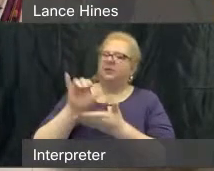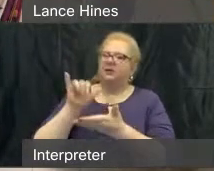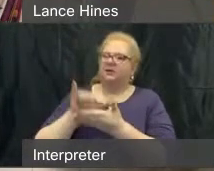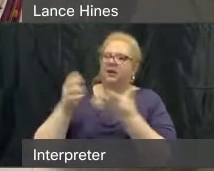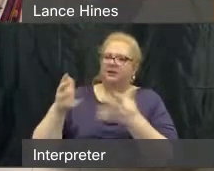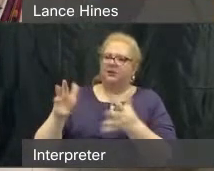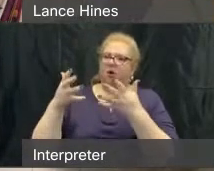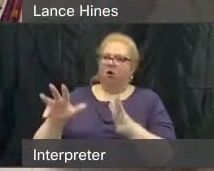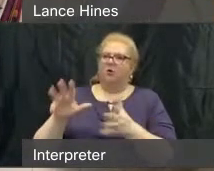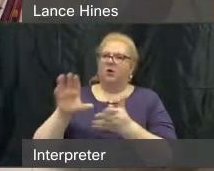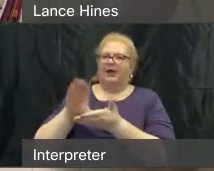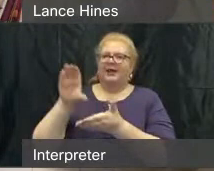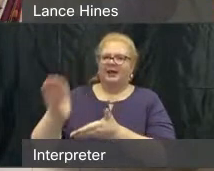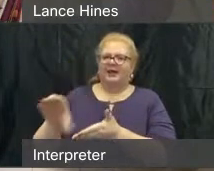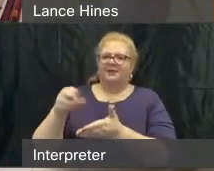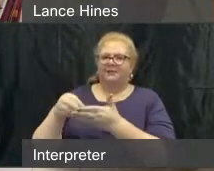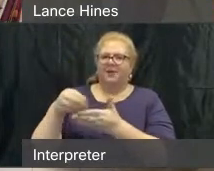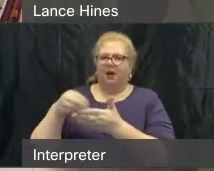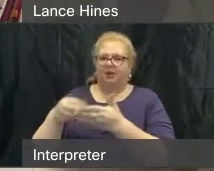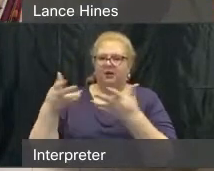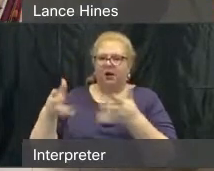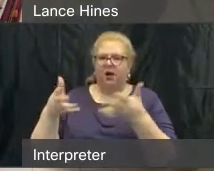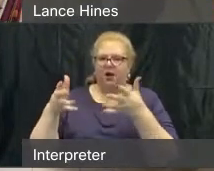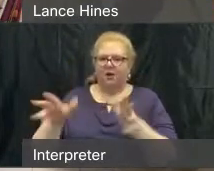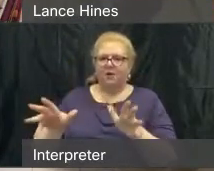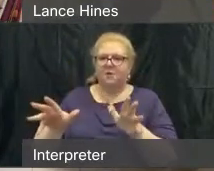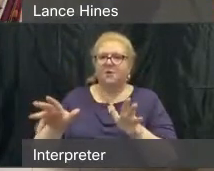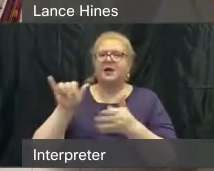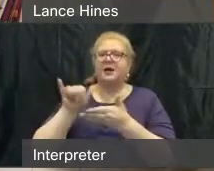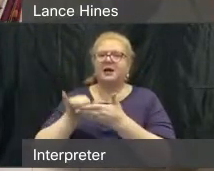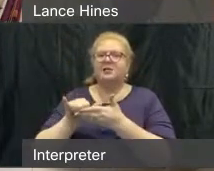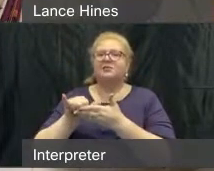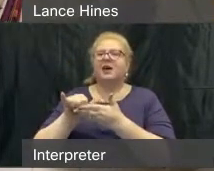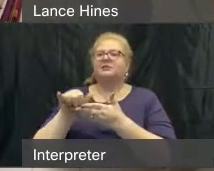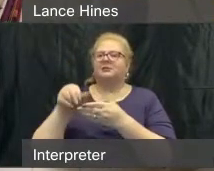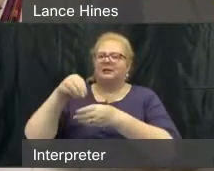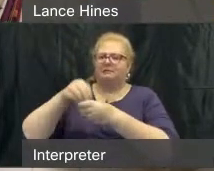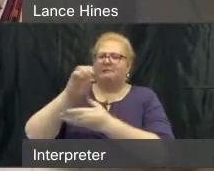already funded. I think that's just in the design